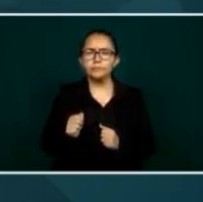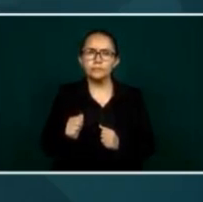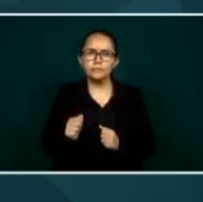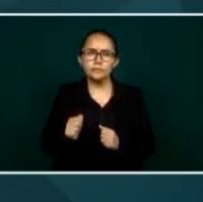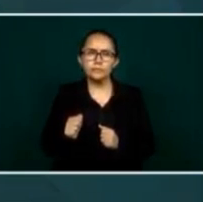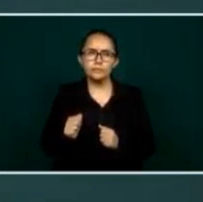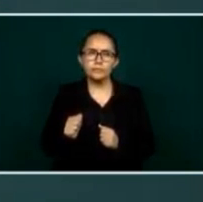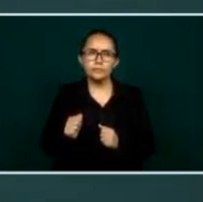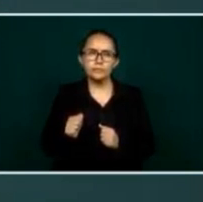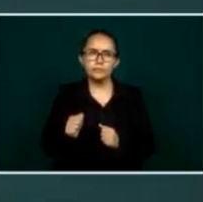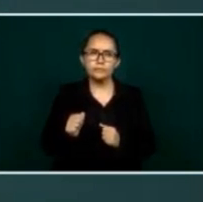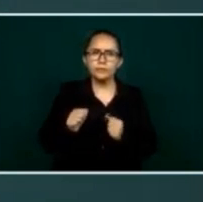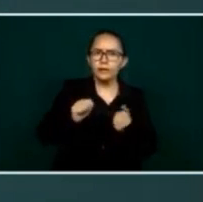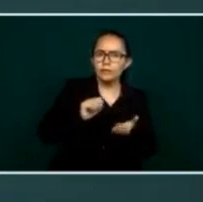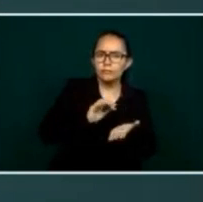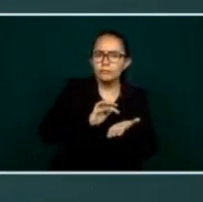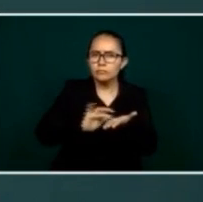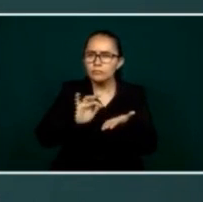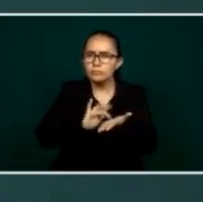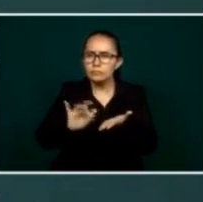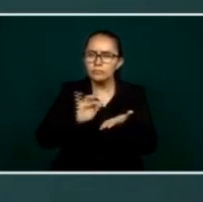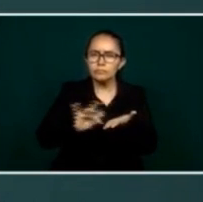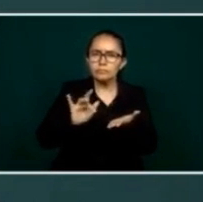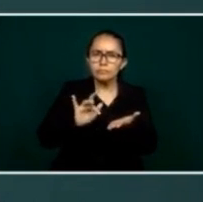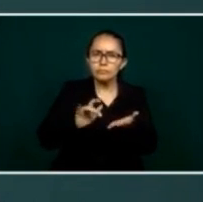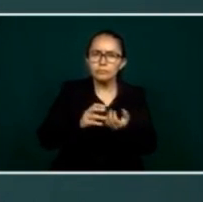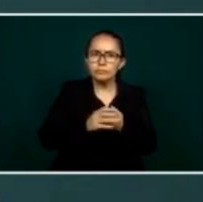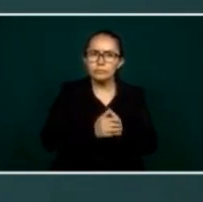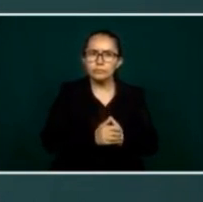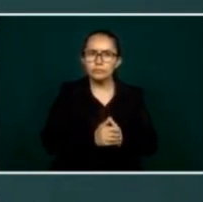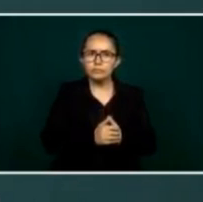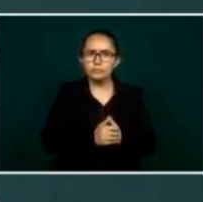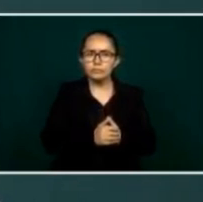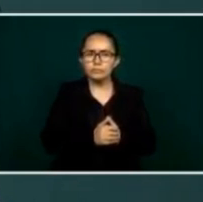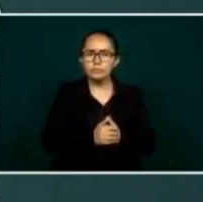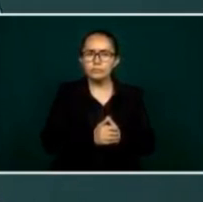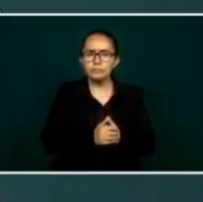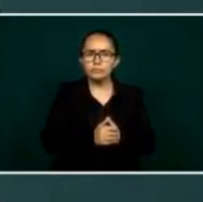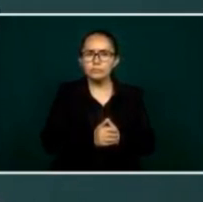from preschool to superior education.